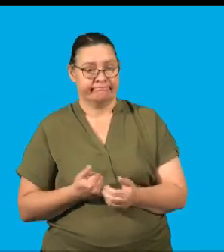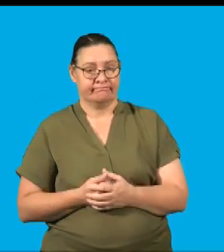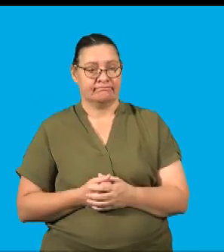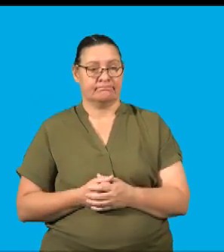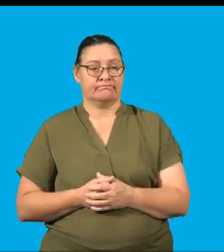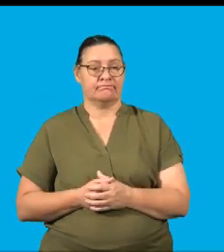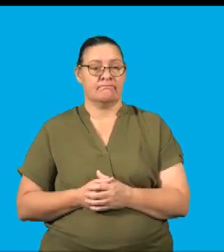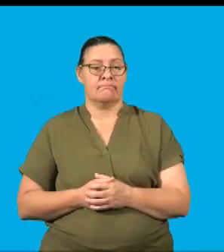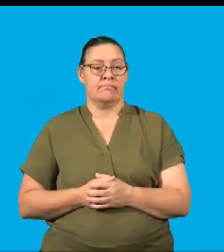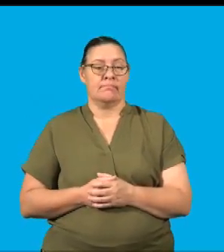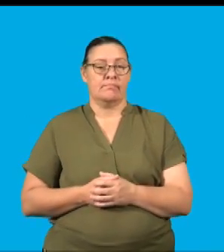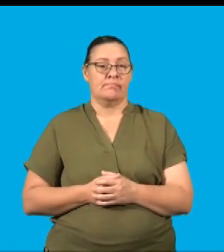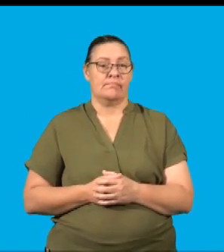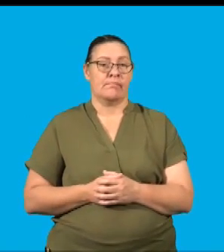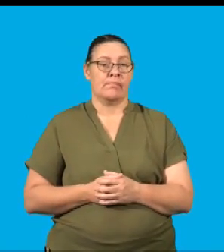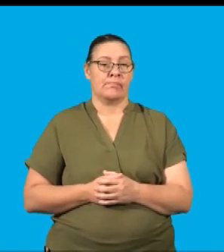unknown.